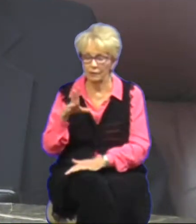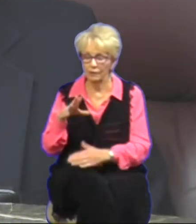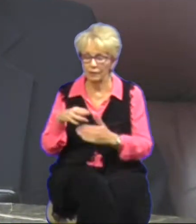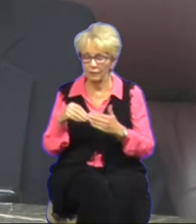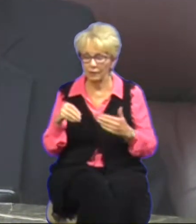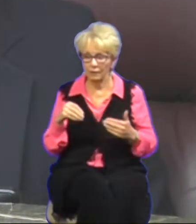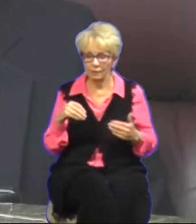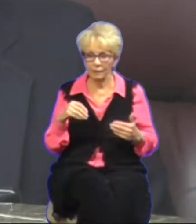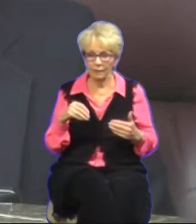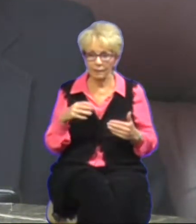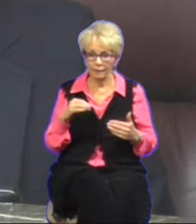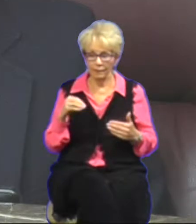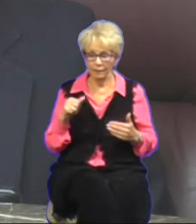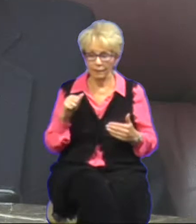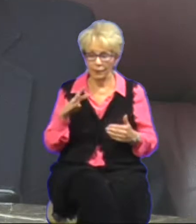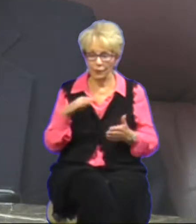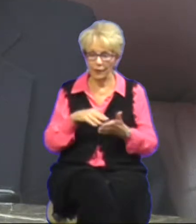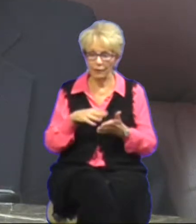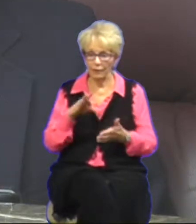$15,475 and